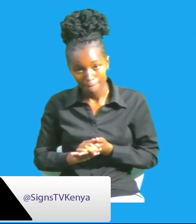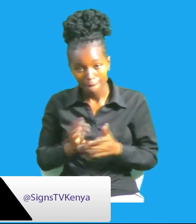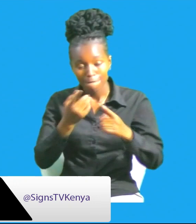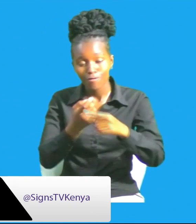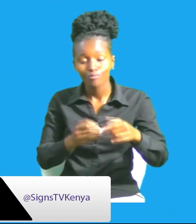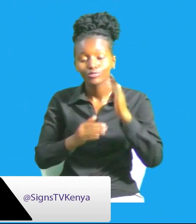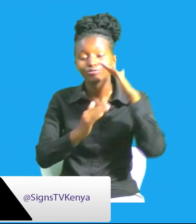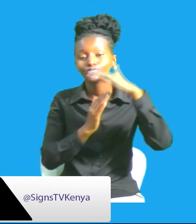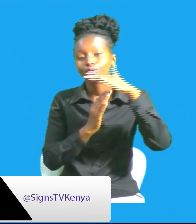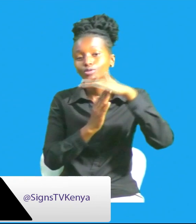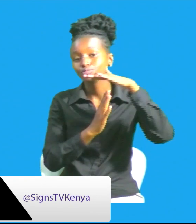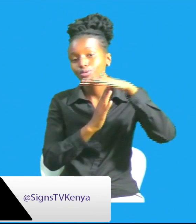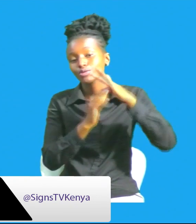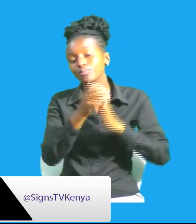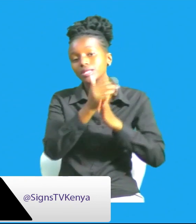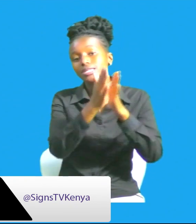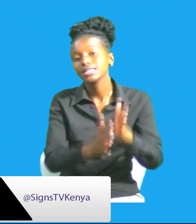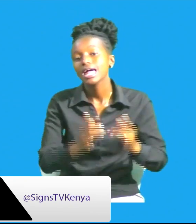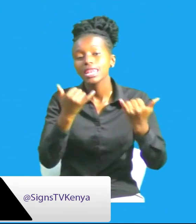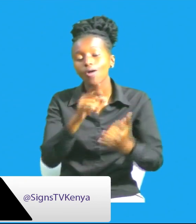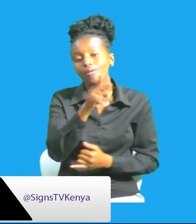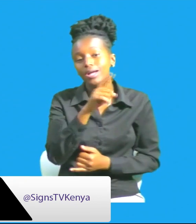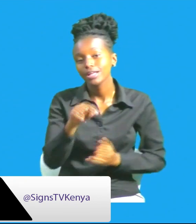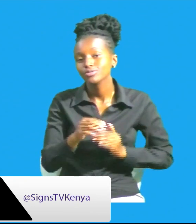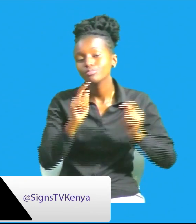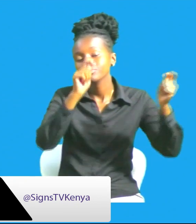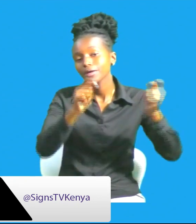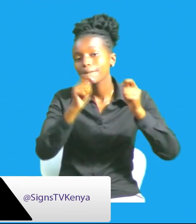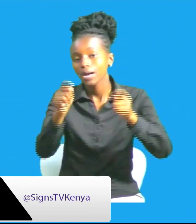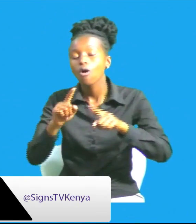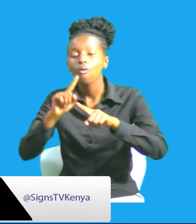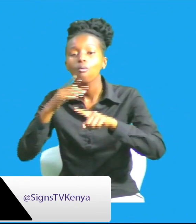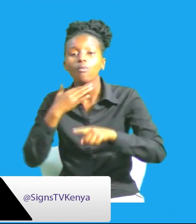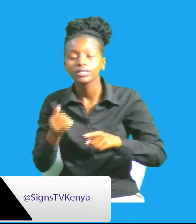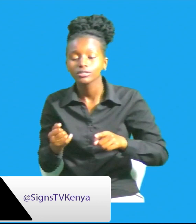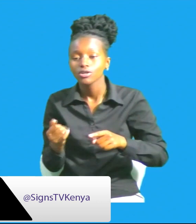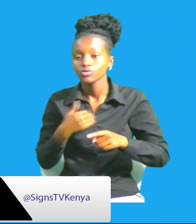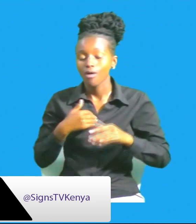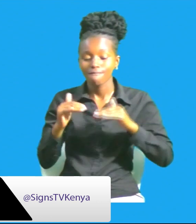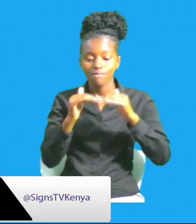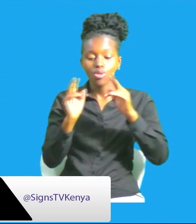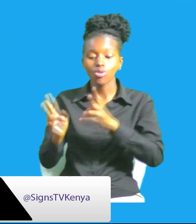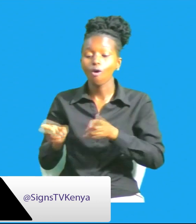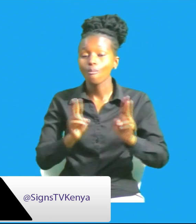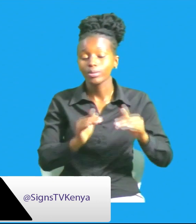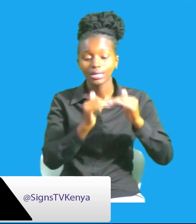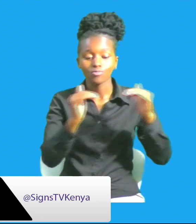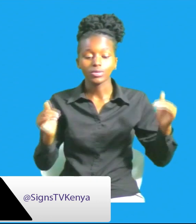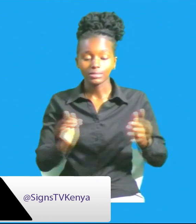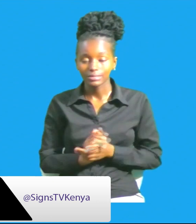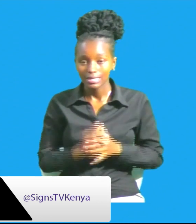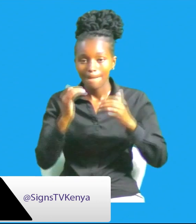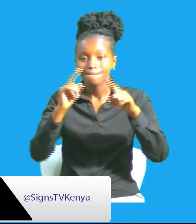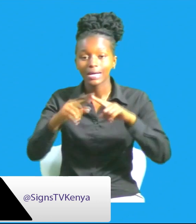demonstrations, despite the fact that walikuwa wamesema now we calling it off, let tranquility irudi kwanza, Eric Omondi bado alienda kwenye